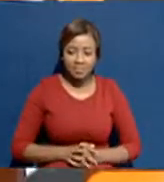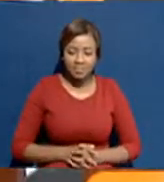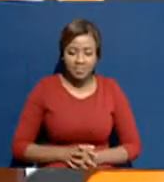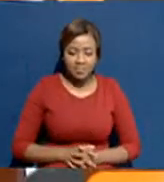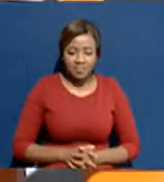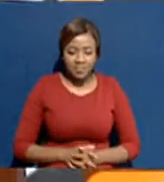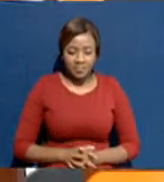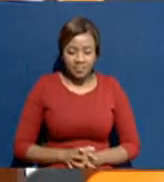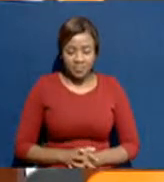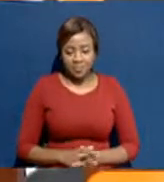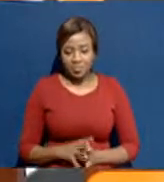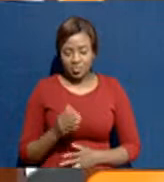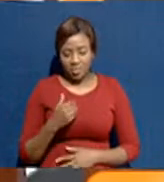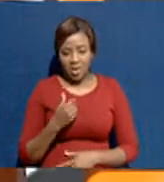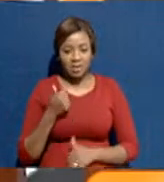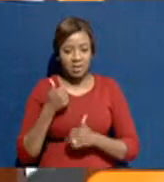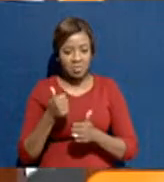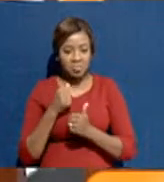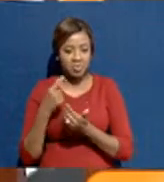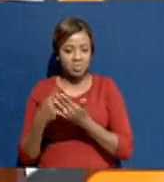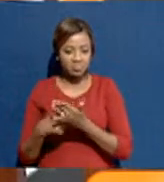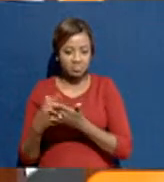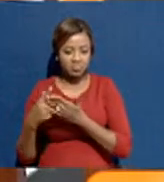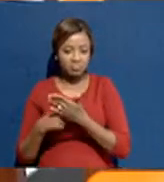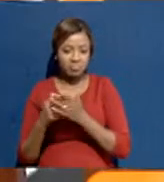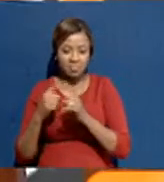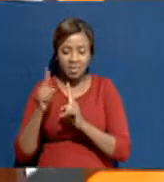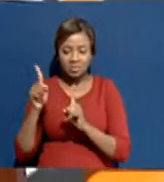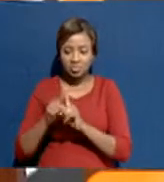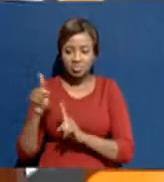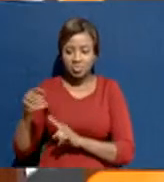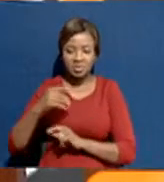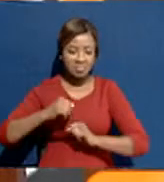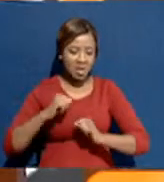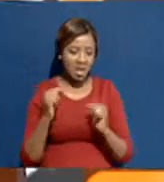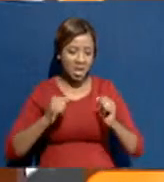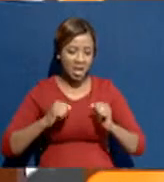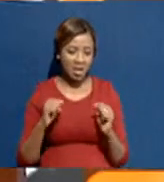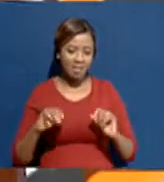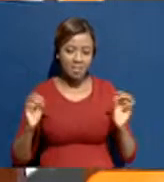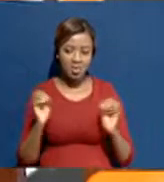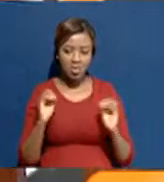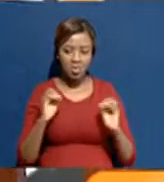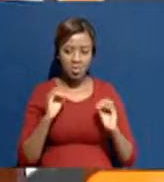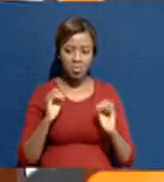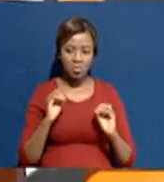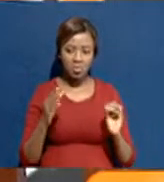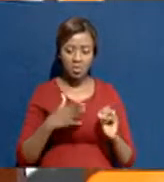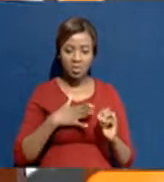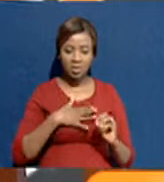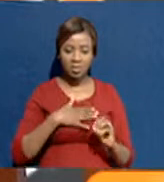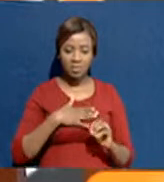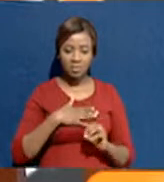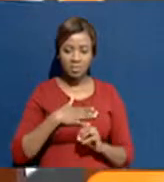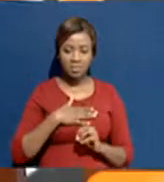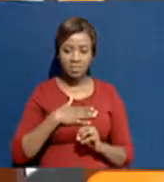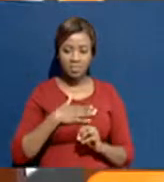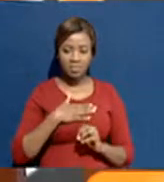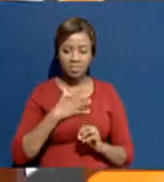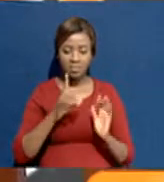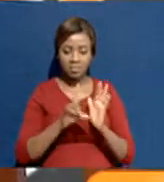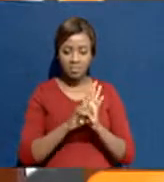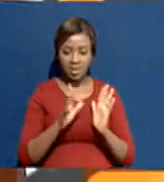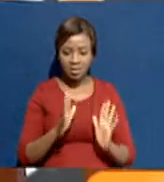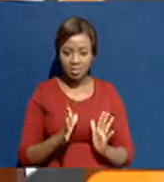good discussion, and he was unhappy that my lawyer, Ahmed Nasir, had called him a perennial